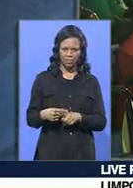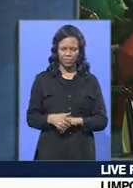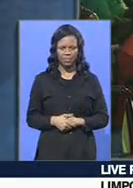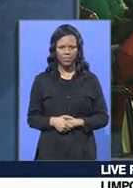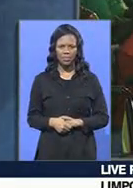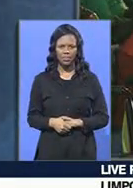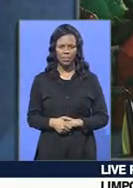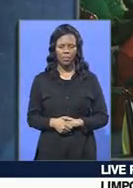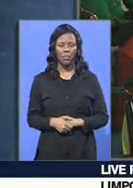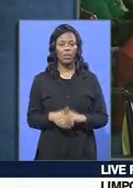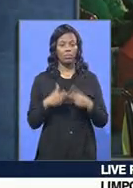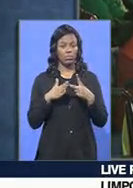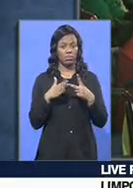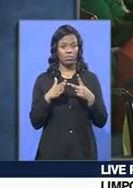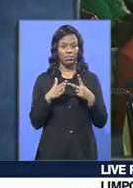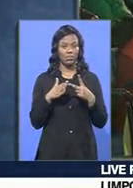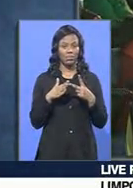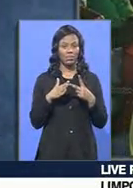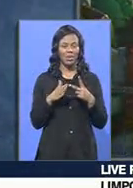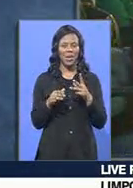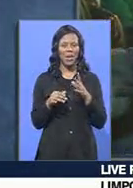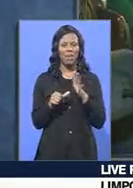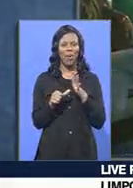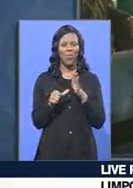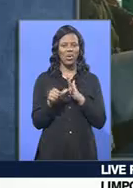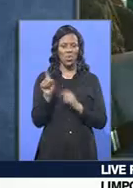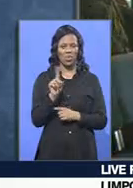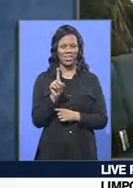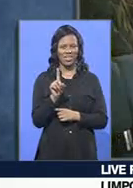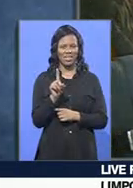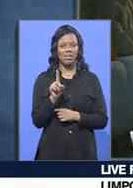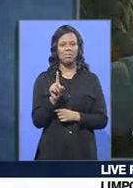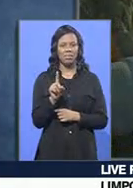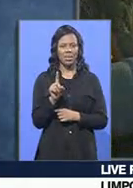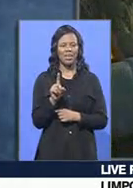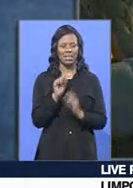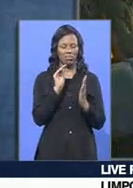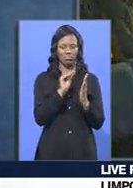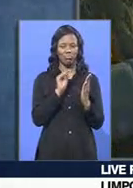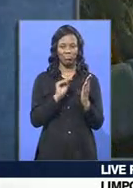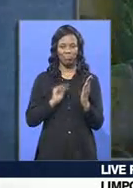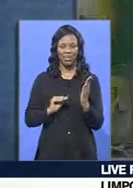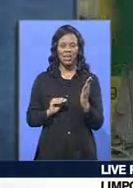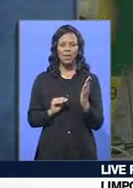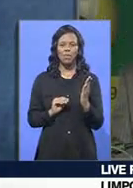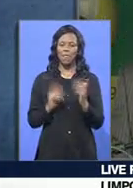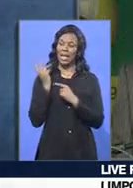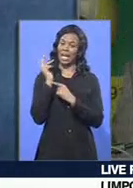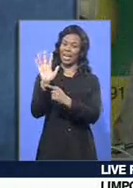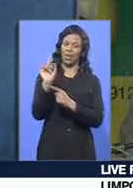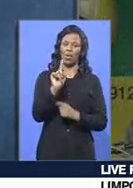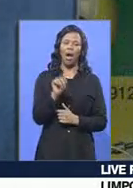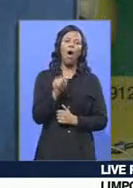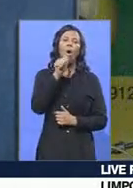But it is also important that the signs that were being read were not the signs that just came